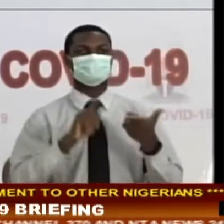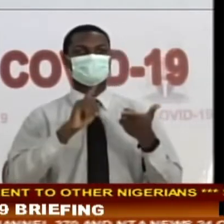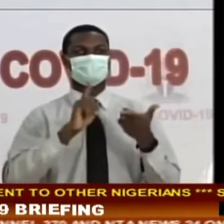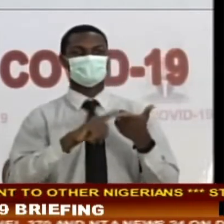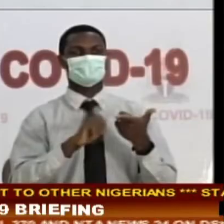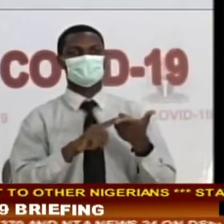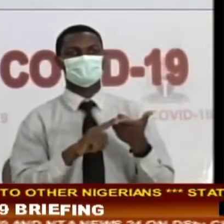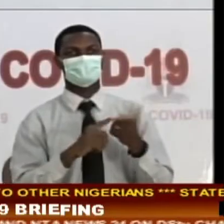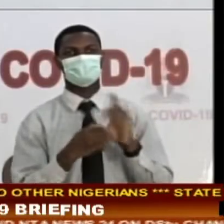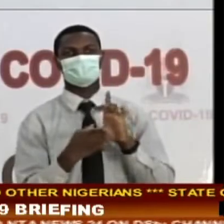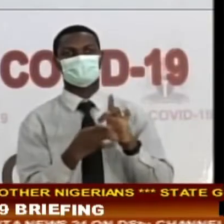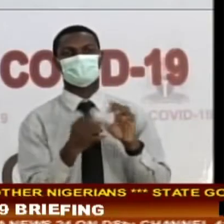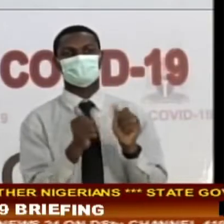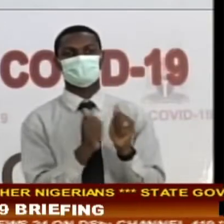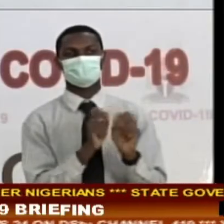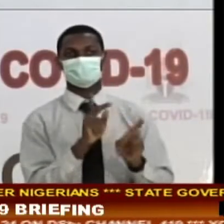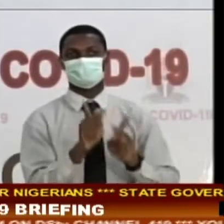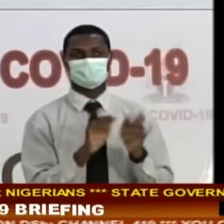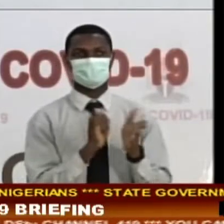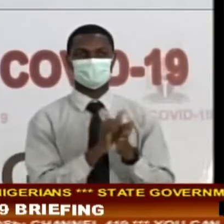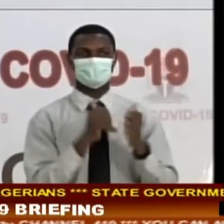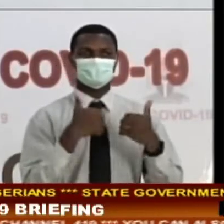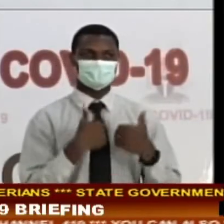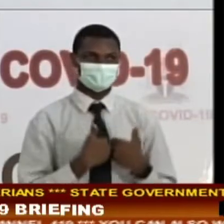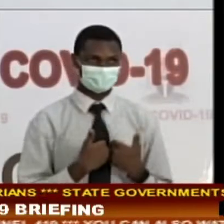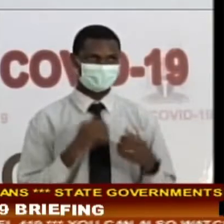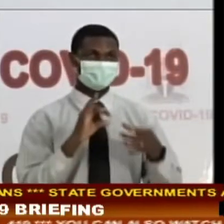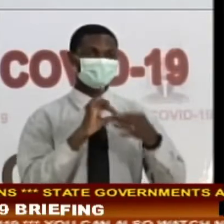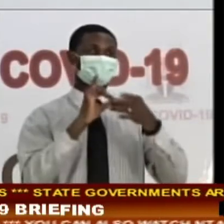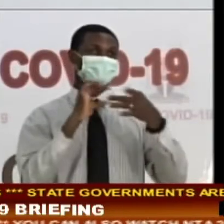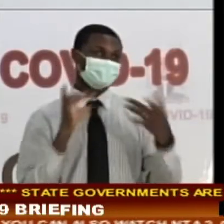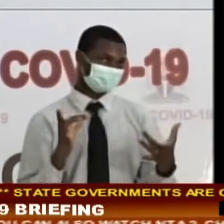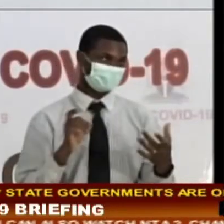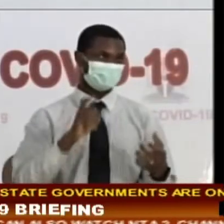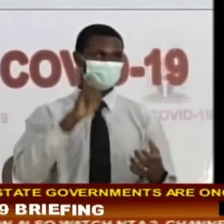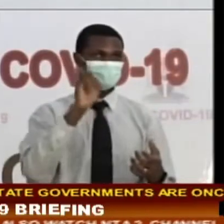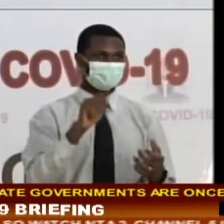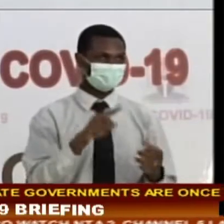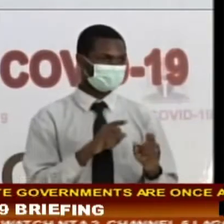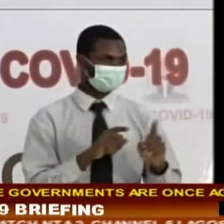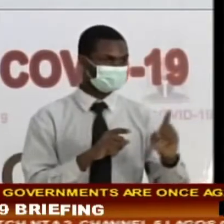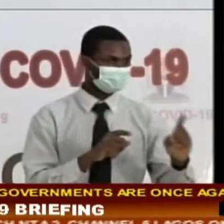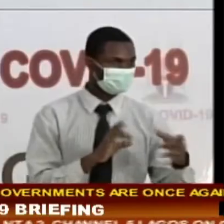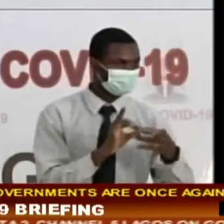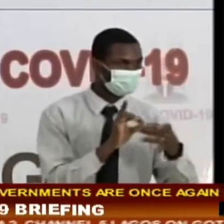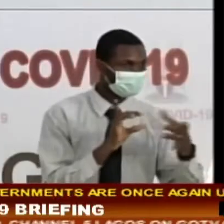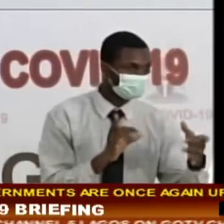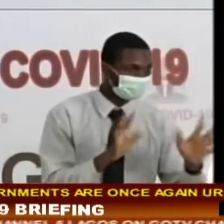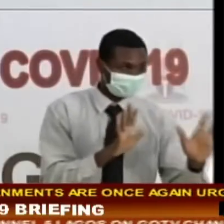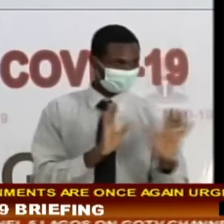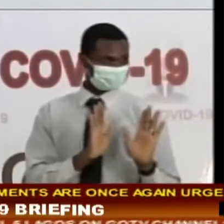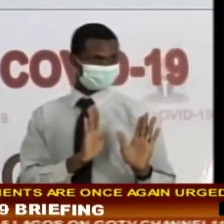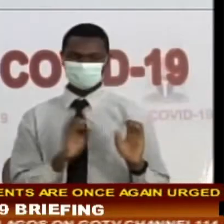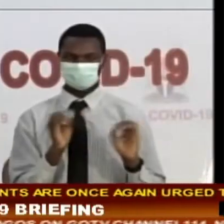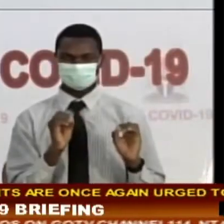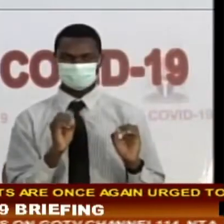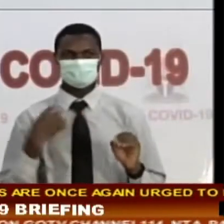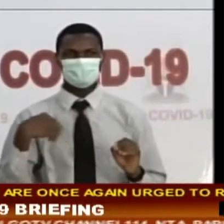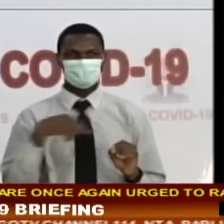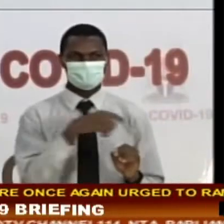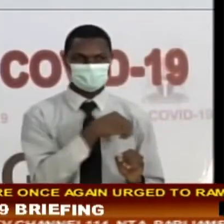with the fact that people who have recovered should be avoided um well actually if you recover from covid and you're no